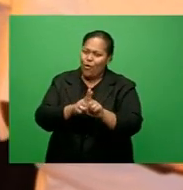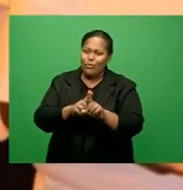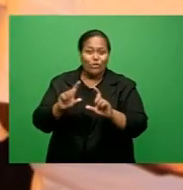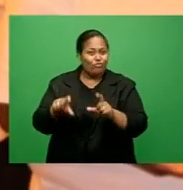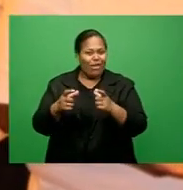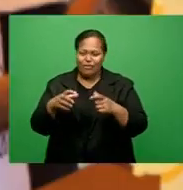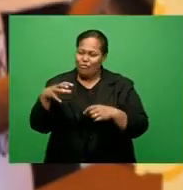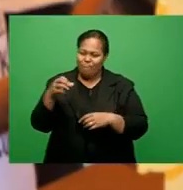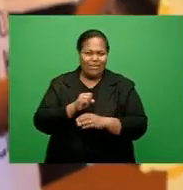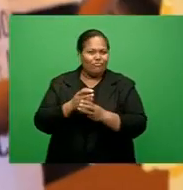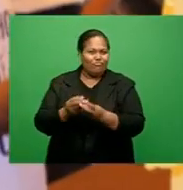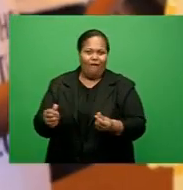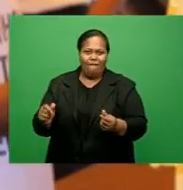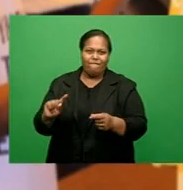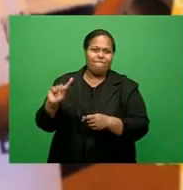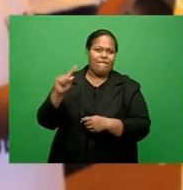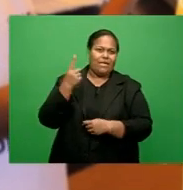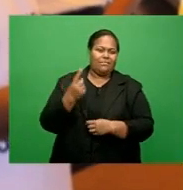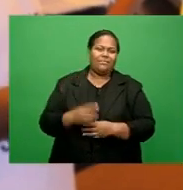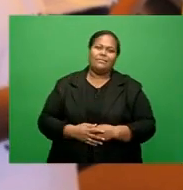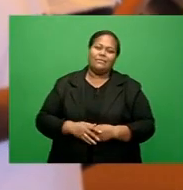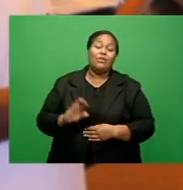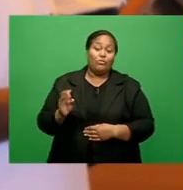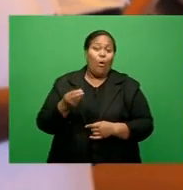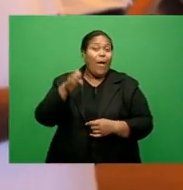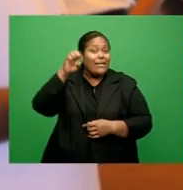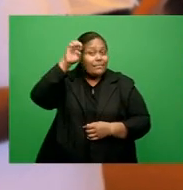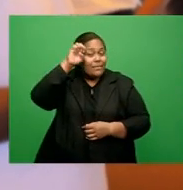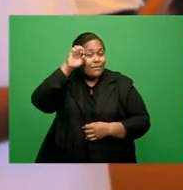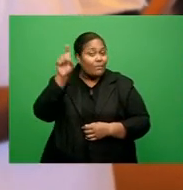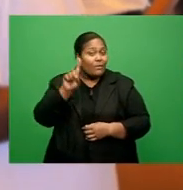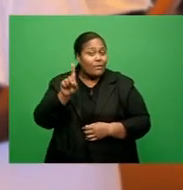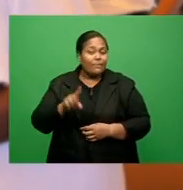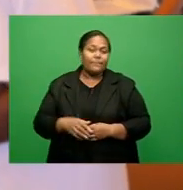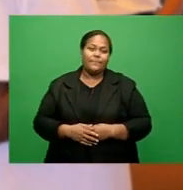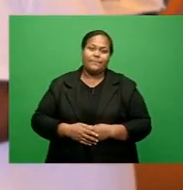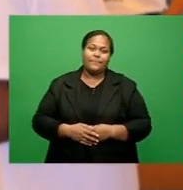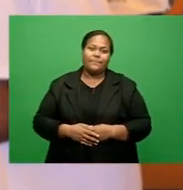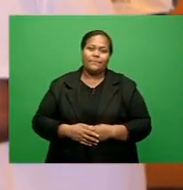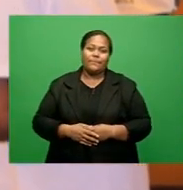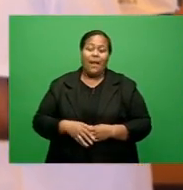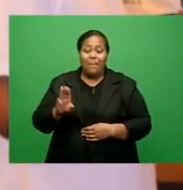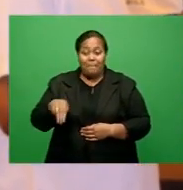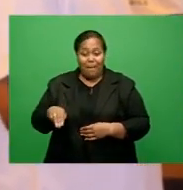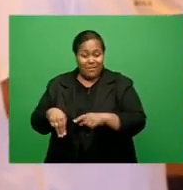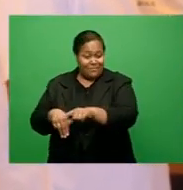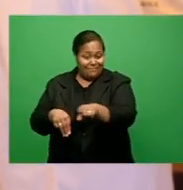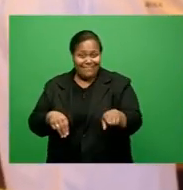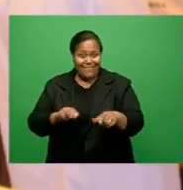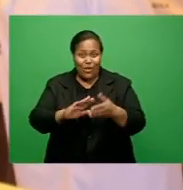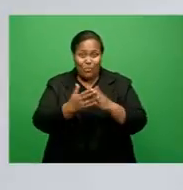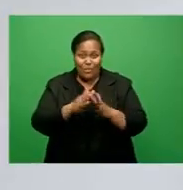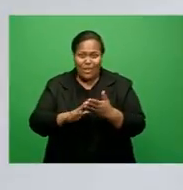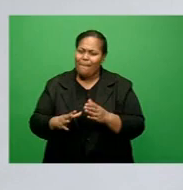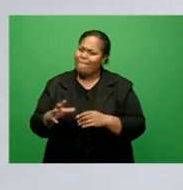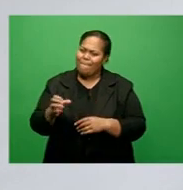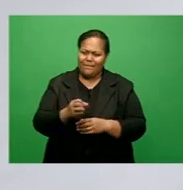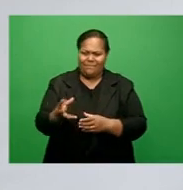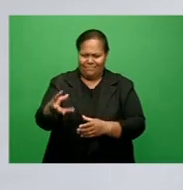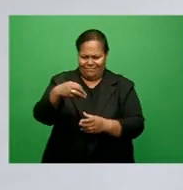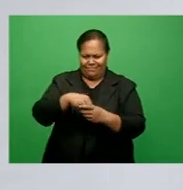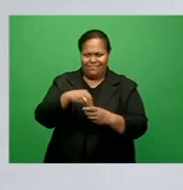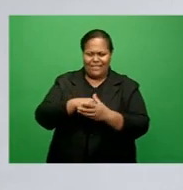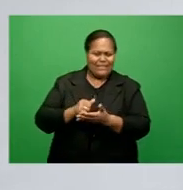met. And our expectation is for the members of the community to come on board and support the